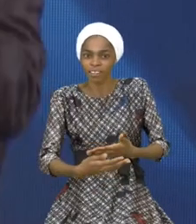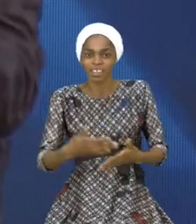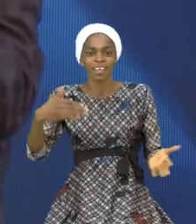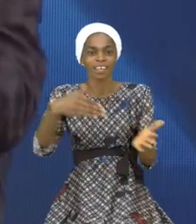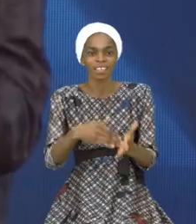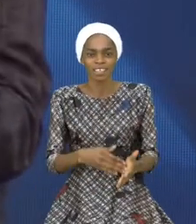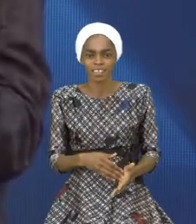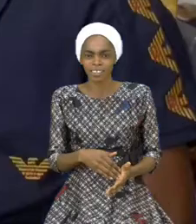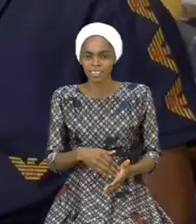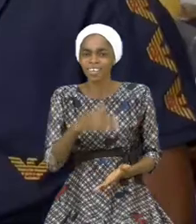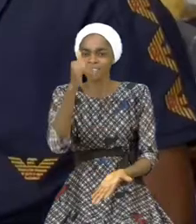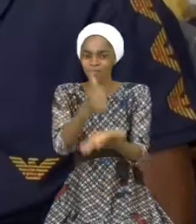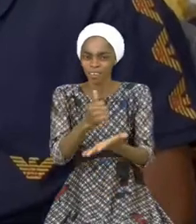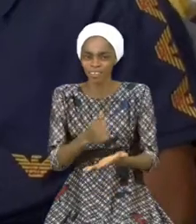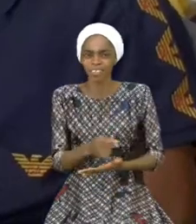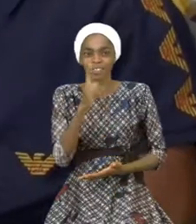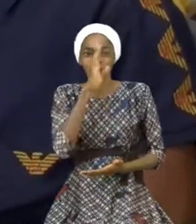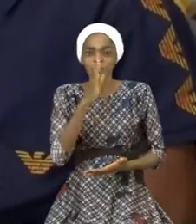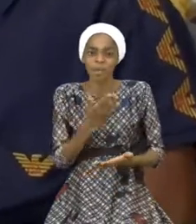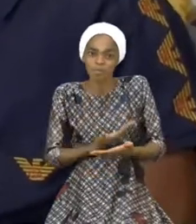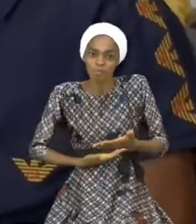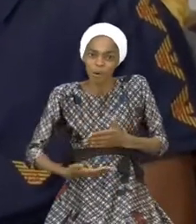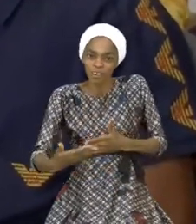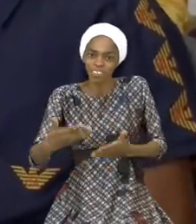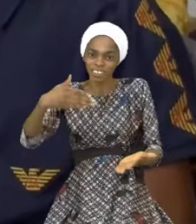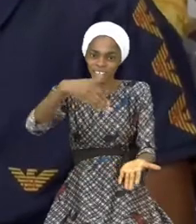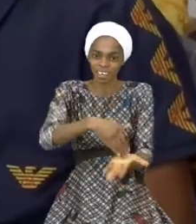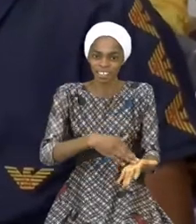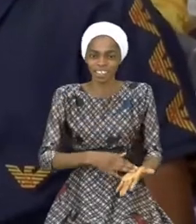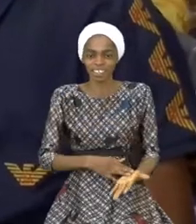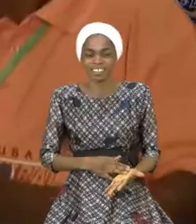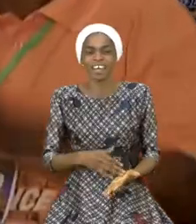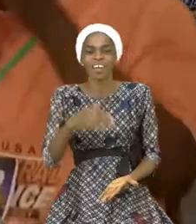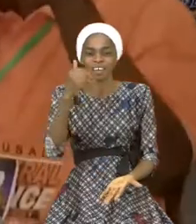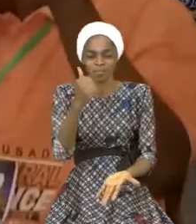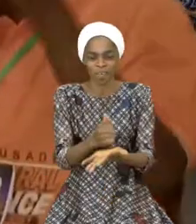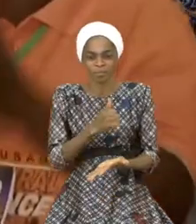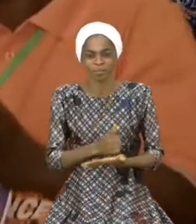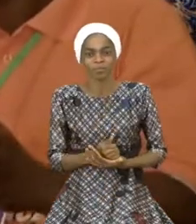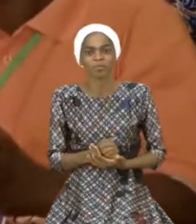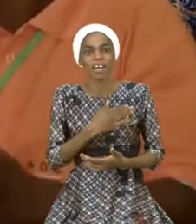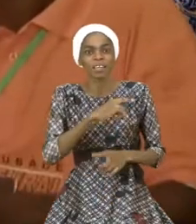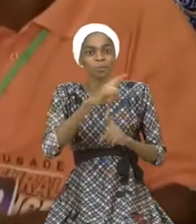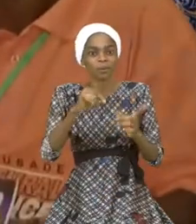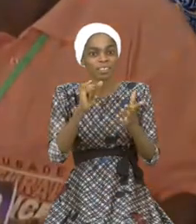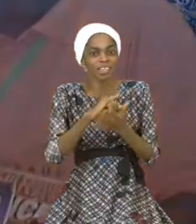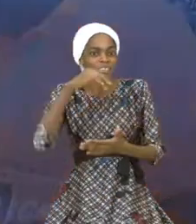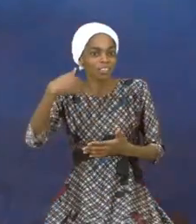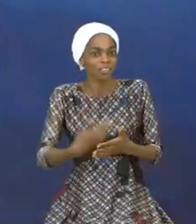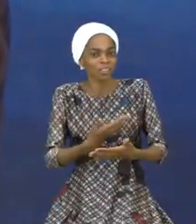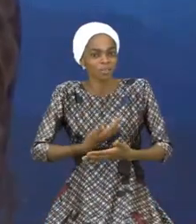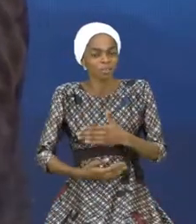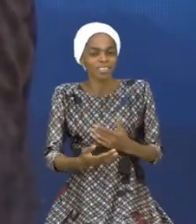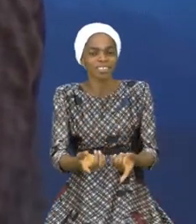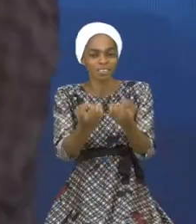didn't hear your answer. I said, you'll be born again. And when that new birth